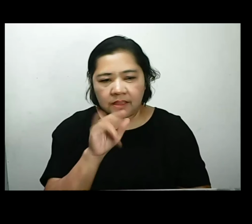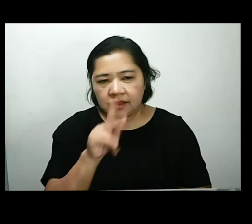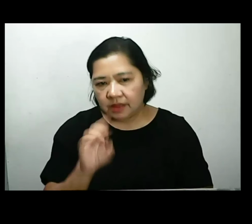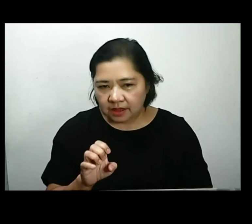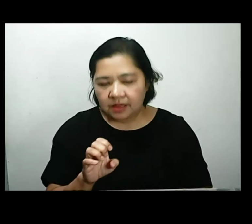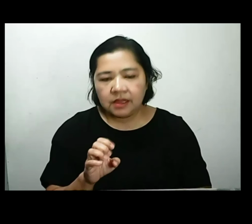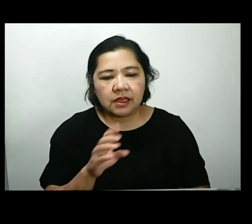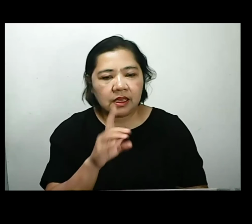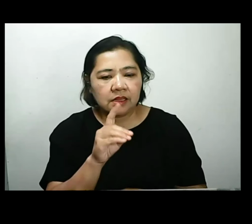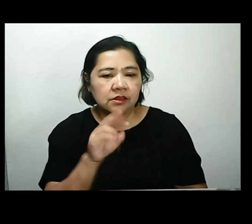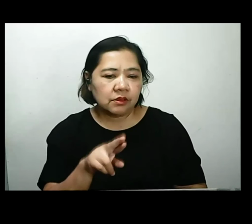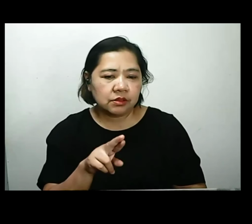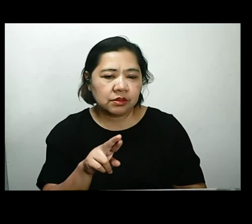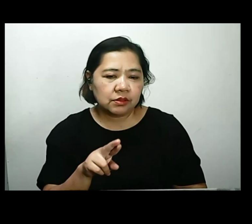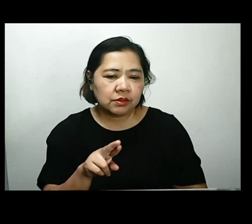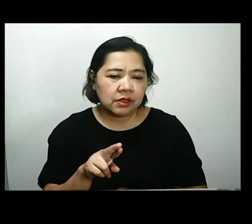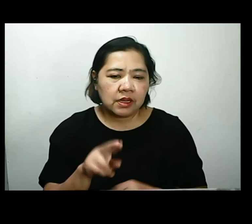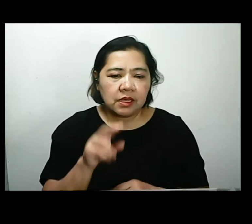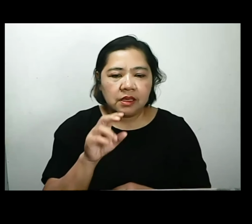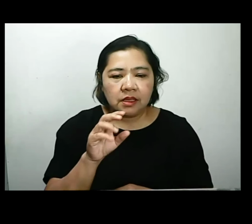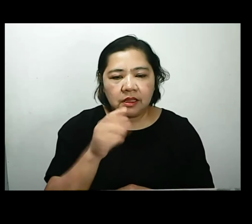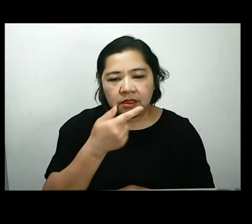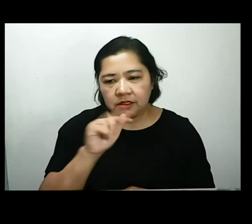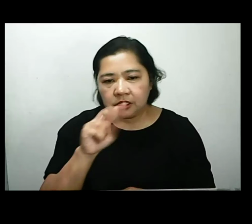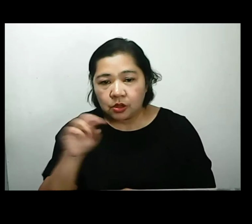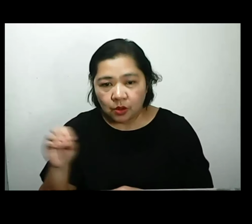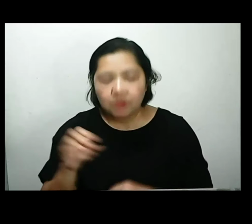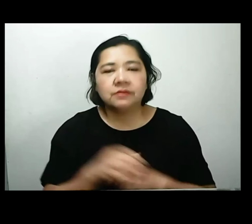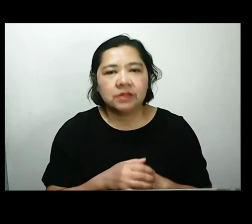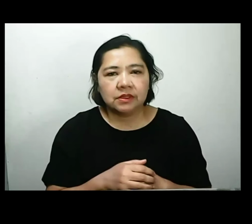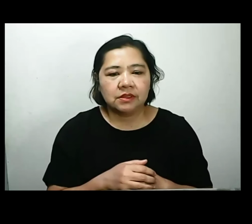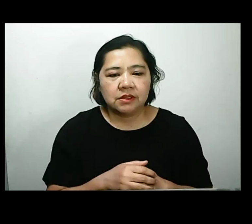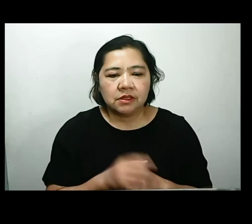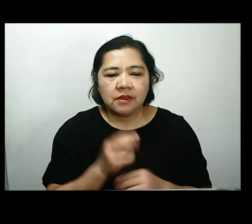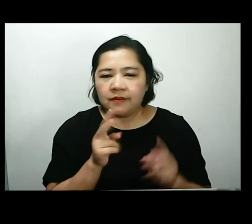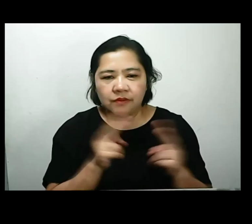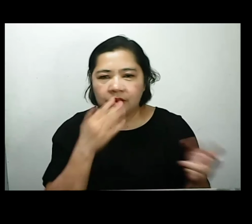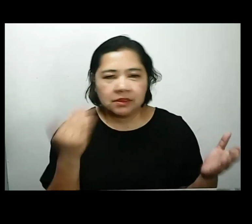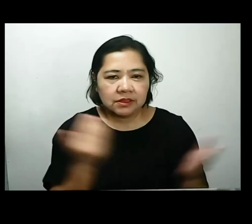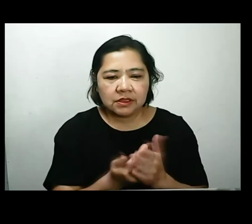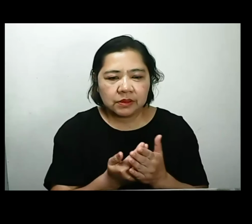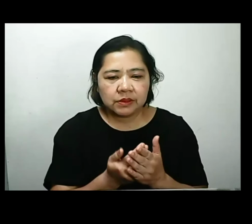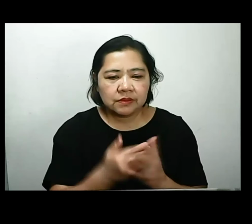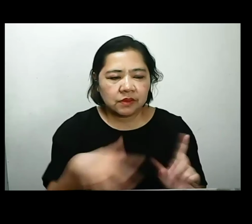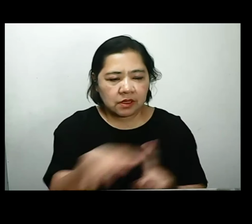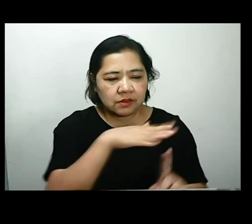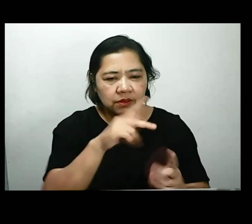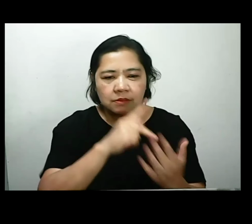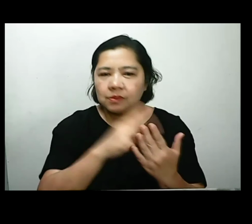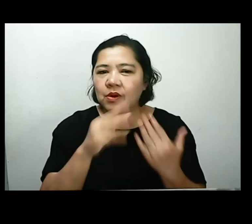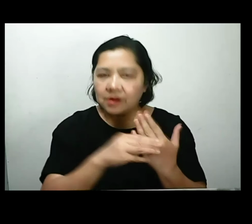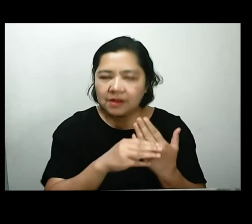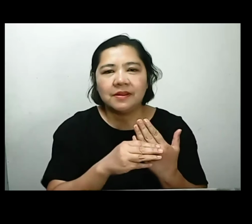C. Ginoo. We were there and very good. I'm very envious of your environmental programs and all